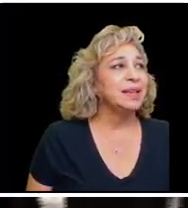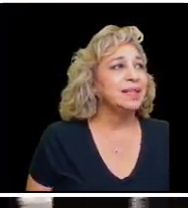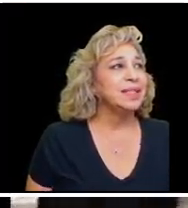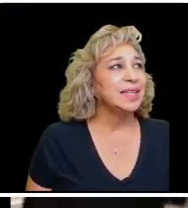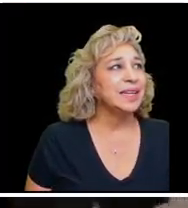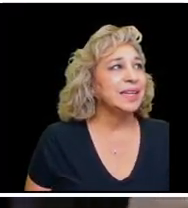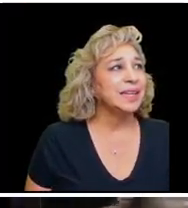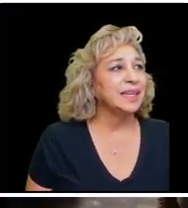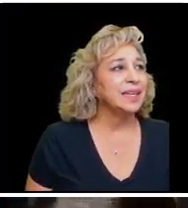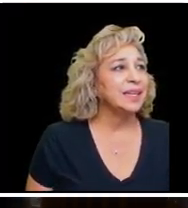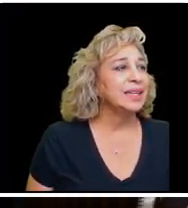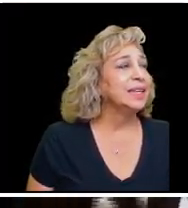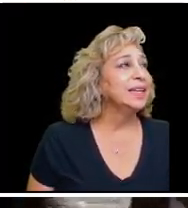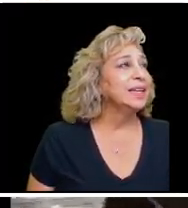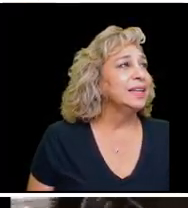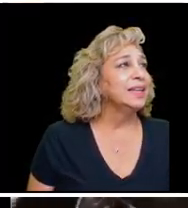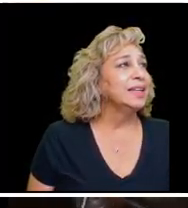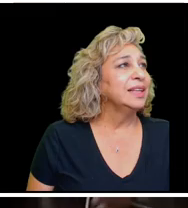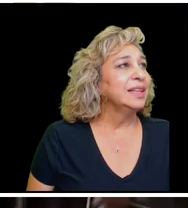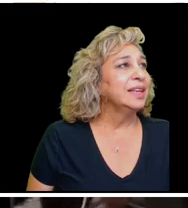let's see